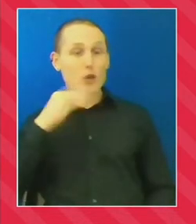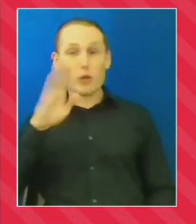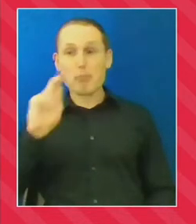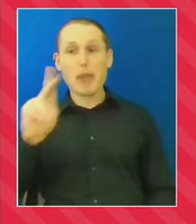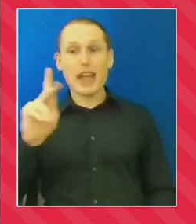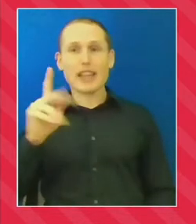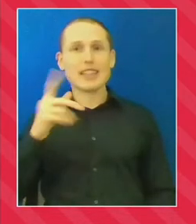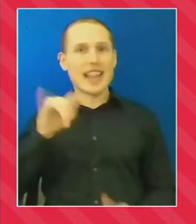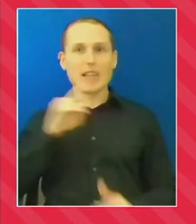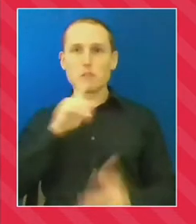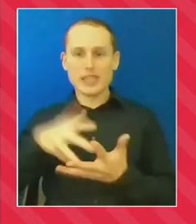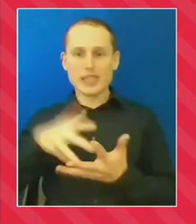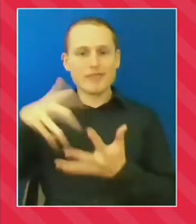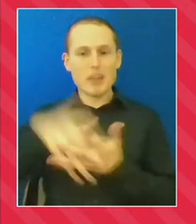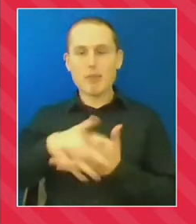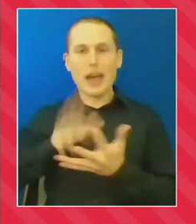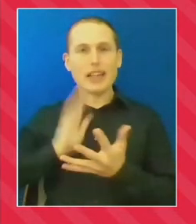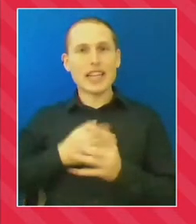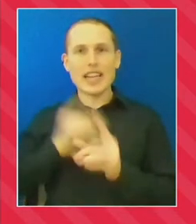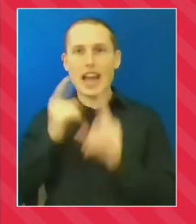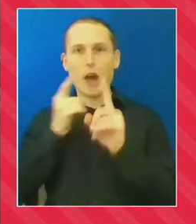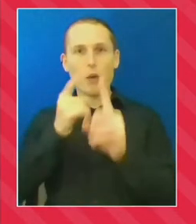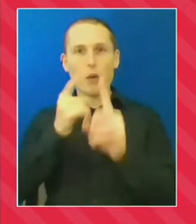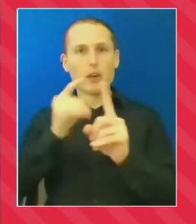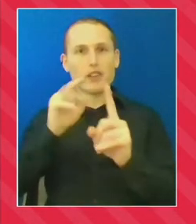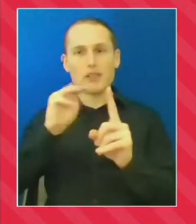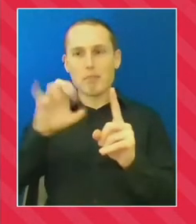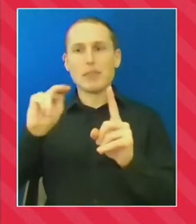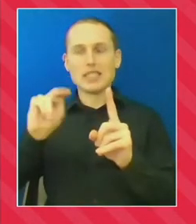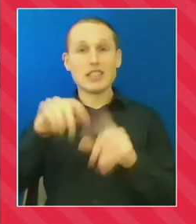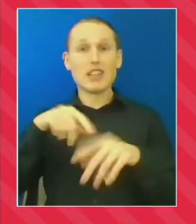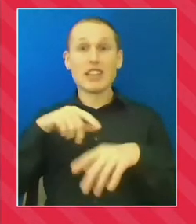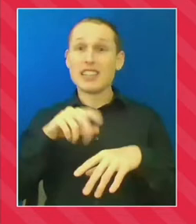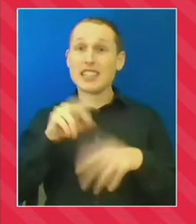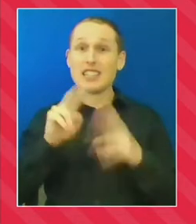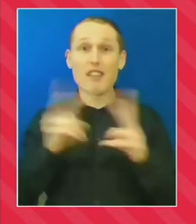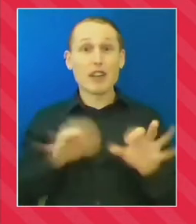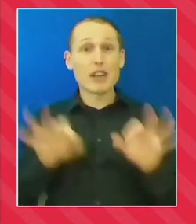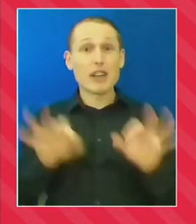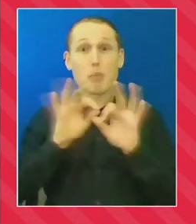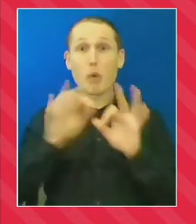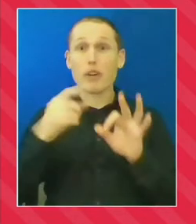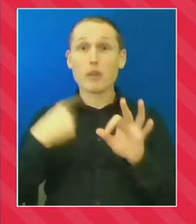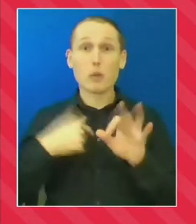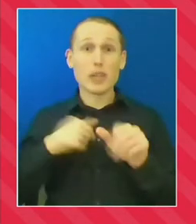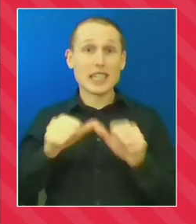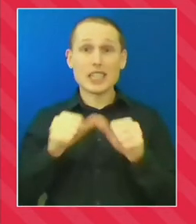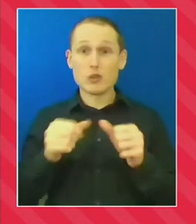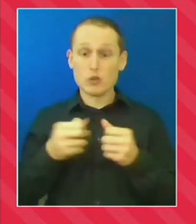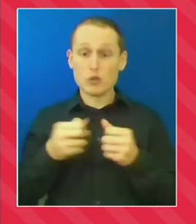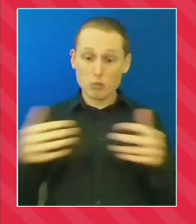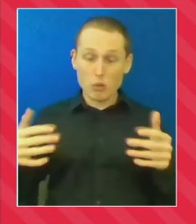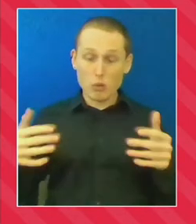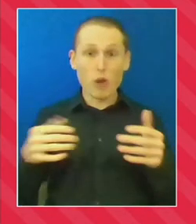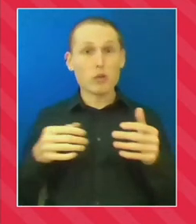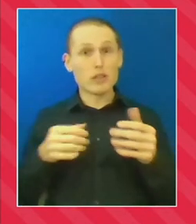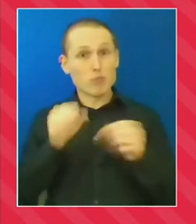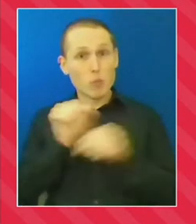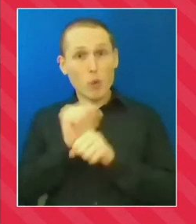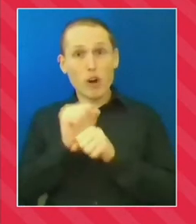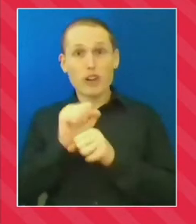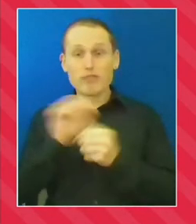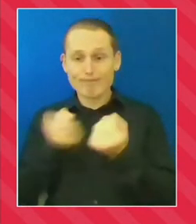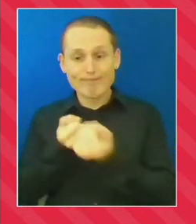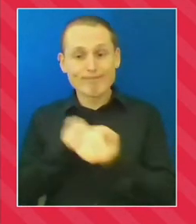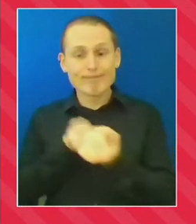as well. It is so important as we continue to grow and build that we continue to ensure that nutrition is a priority of